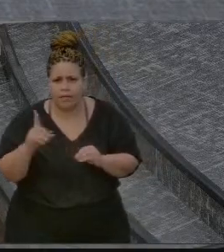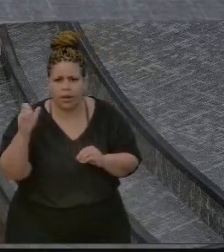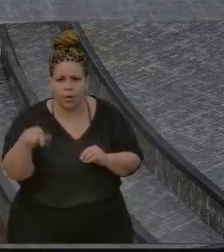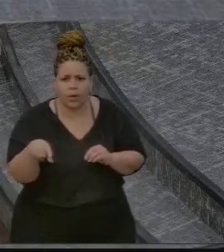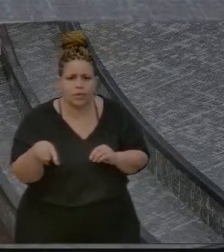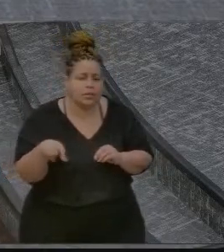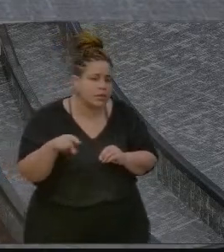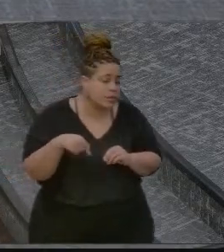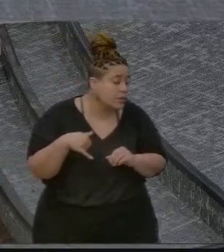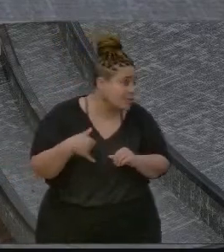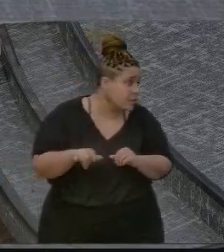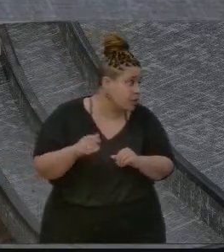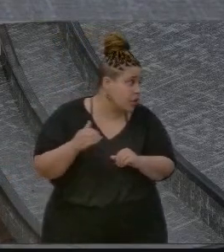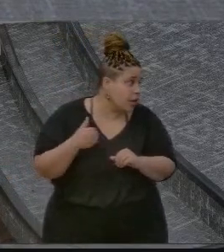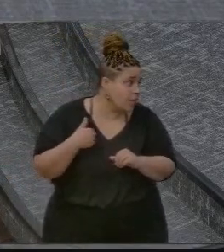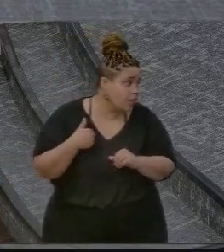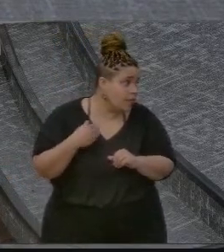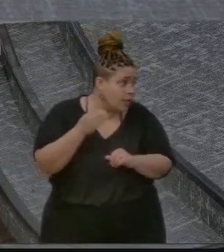have a homeless